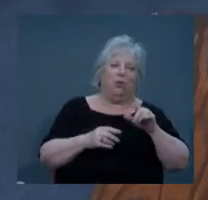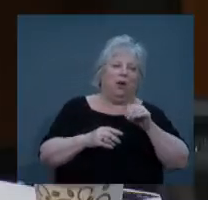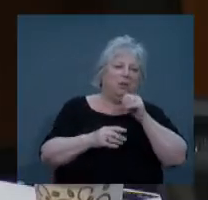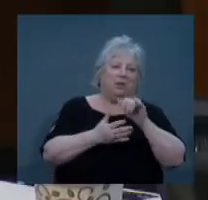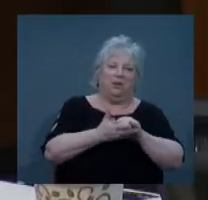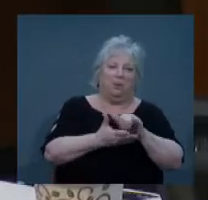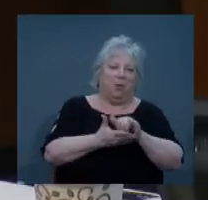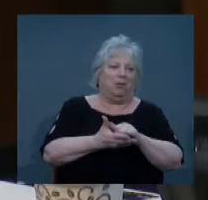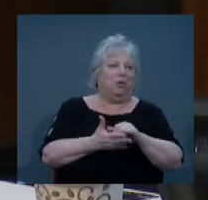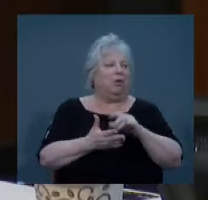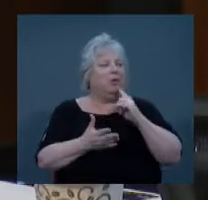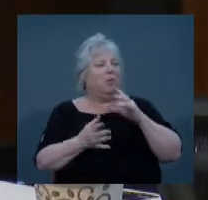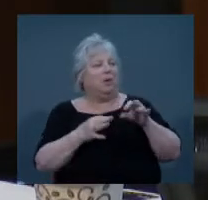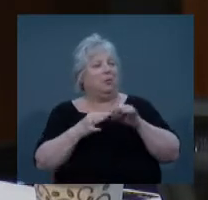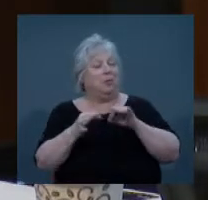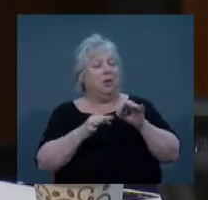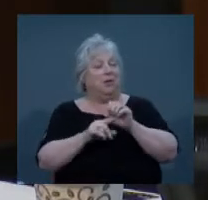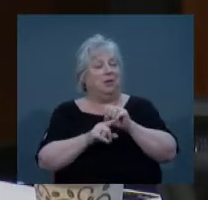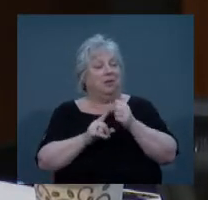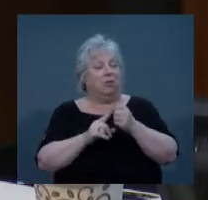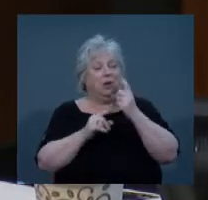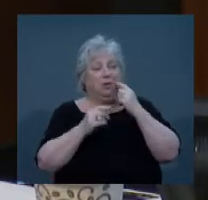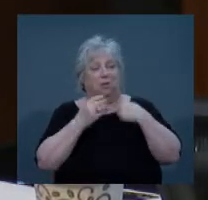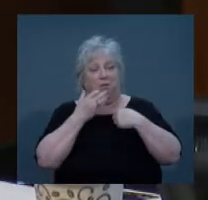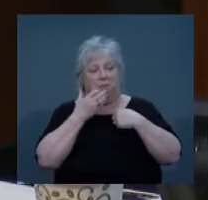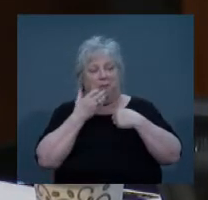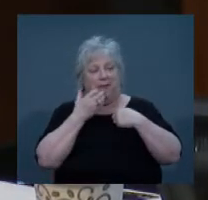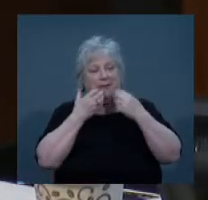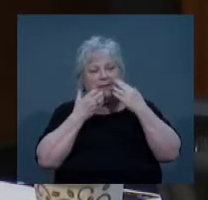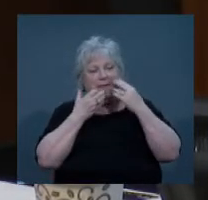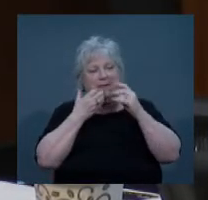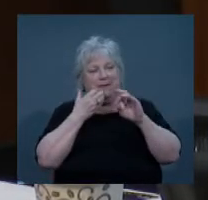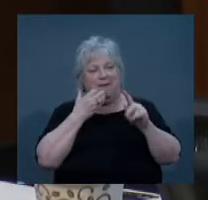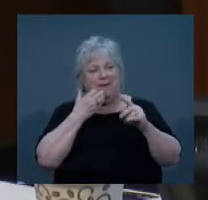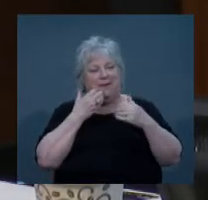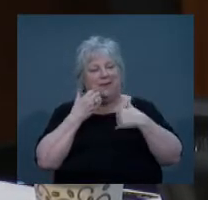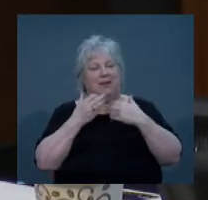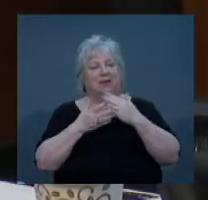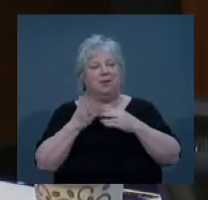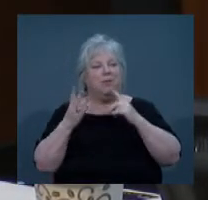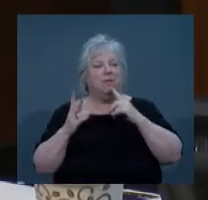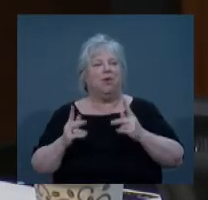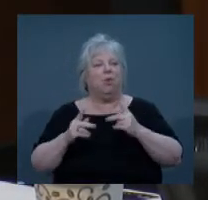explain the situation for me, please. I know we all know Arkansas has some of the worst